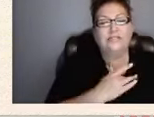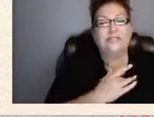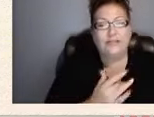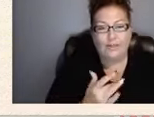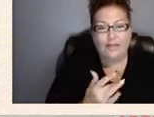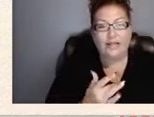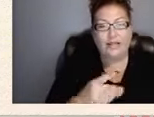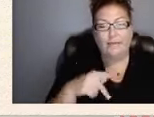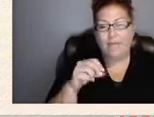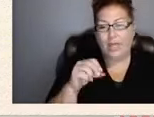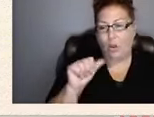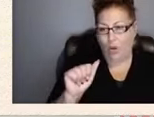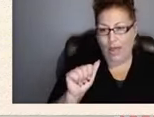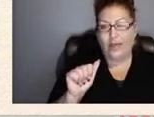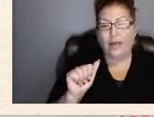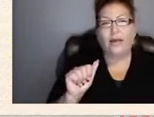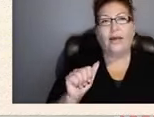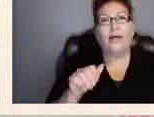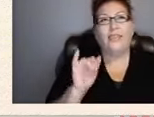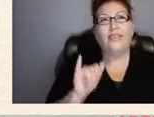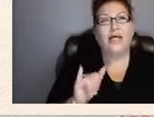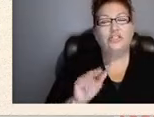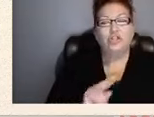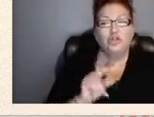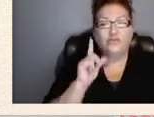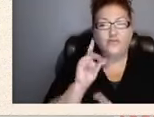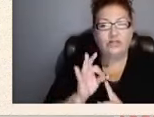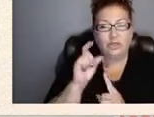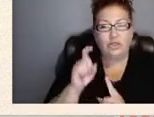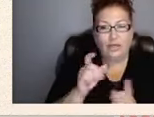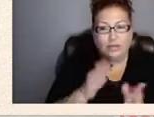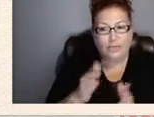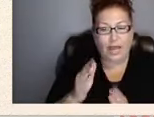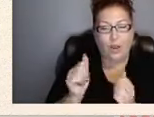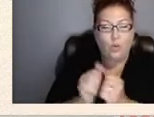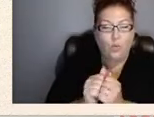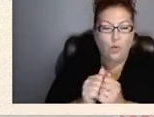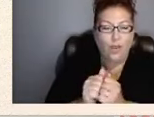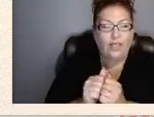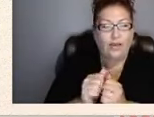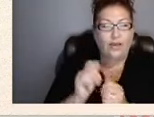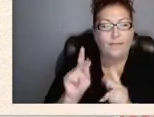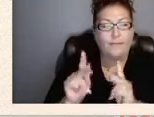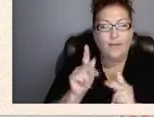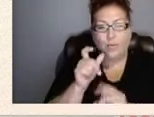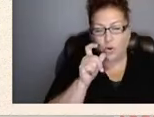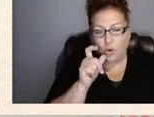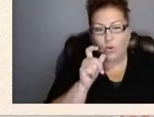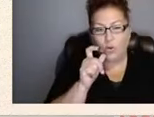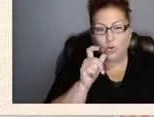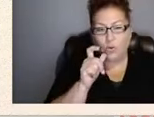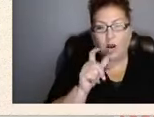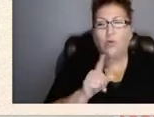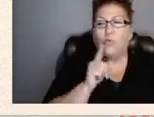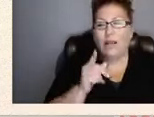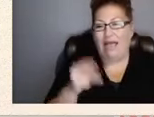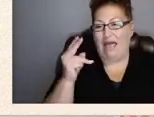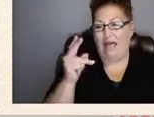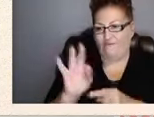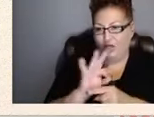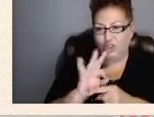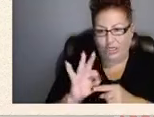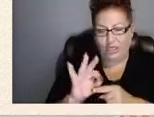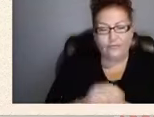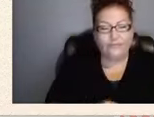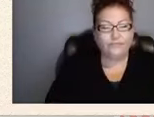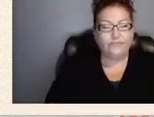attorney are used in special needs planning with individuals who are very high functioning. Disinheriting